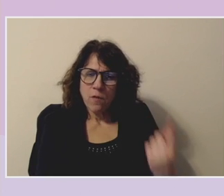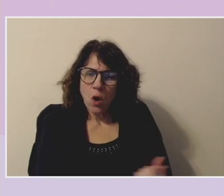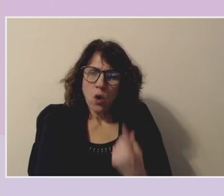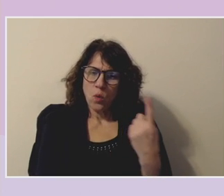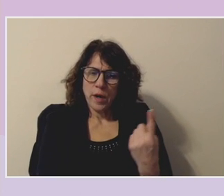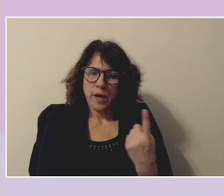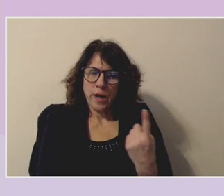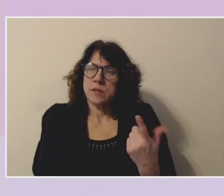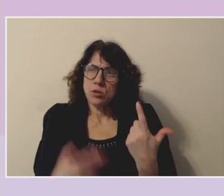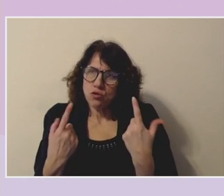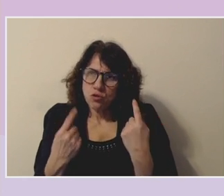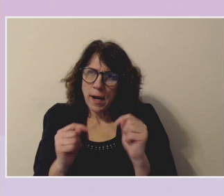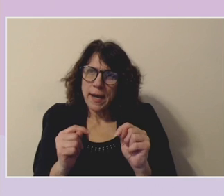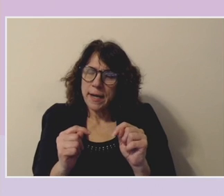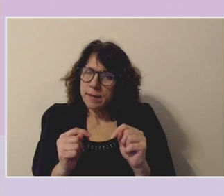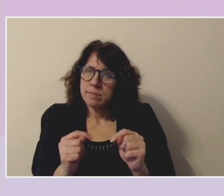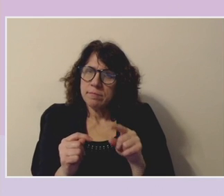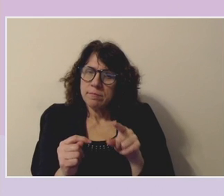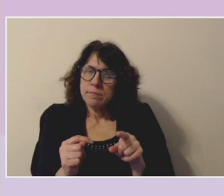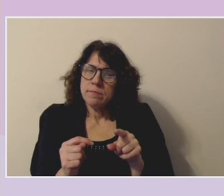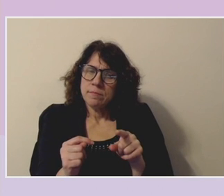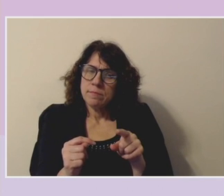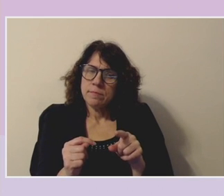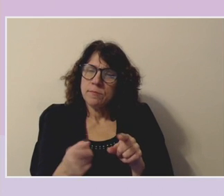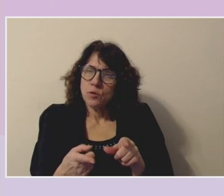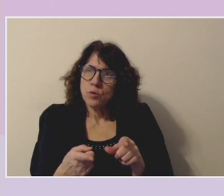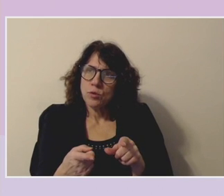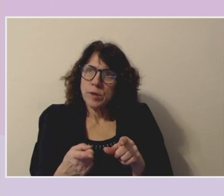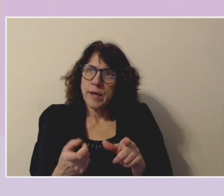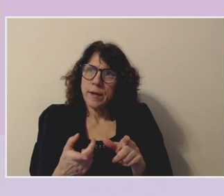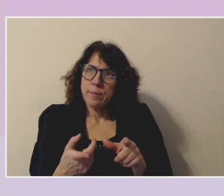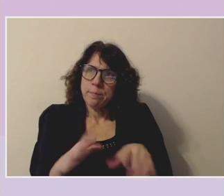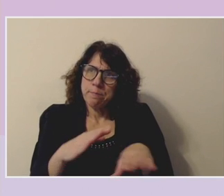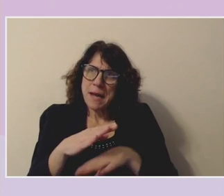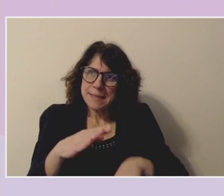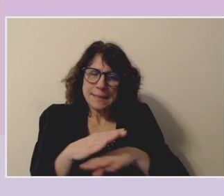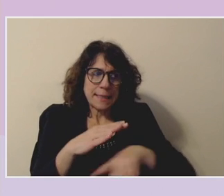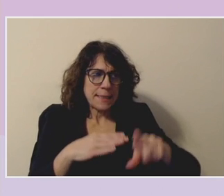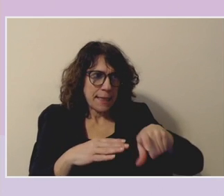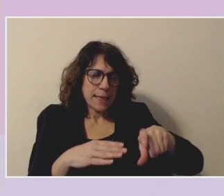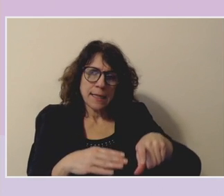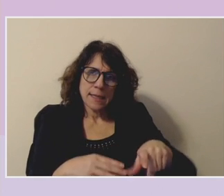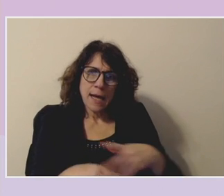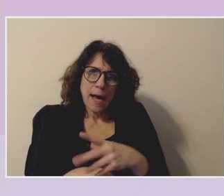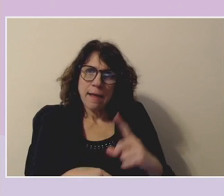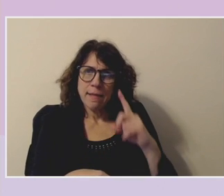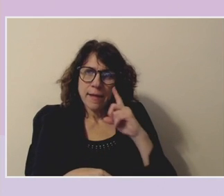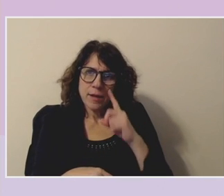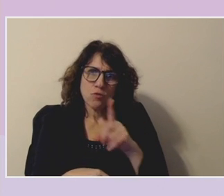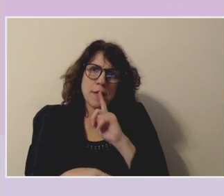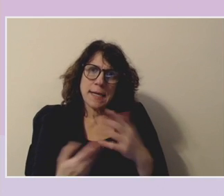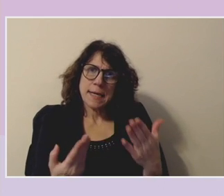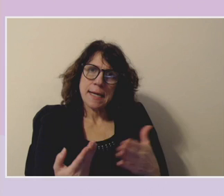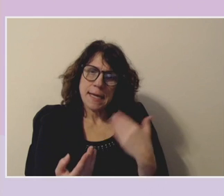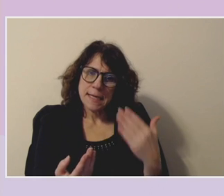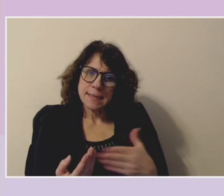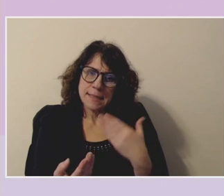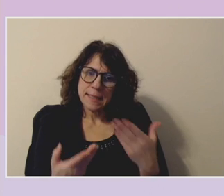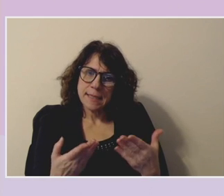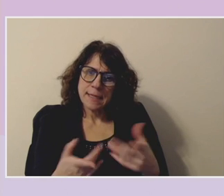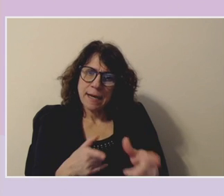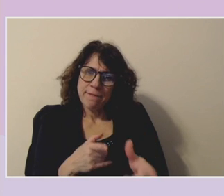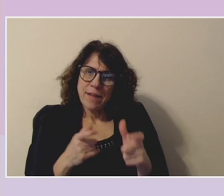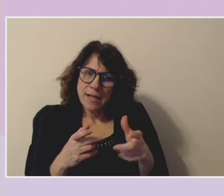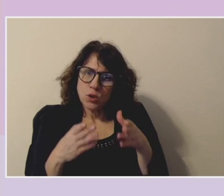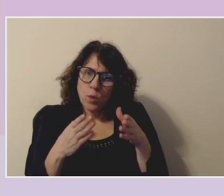the, you know, basic needs, providing basic needs to families, because I think that's a really easy, fast way to get